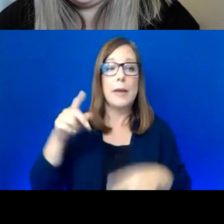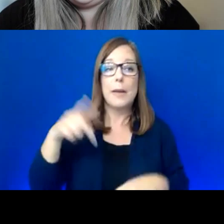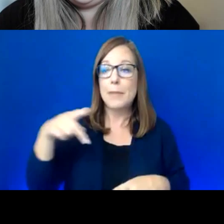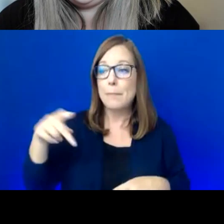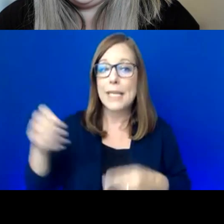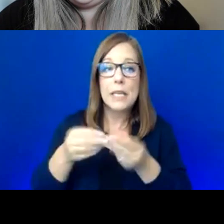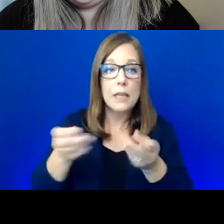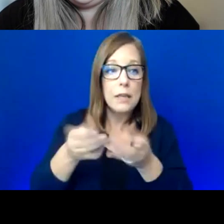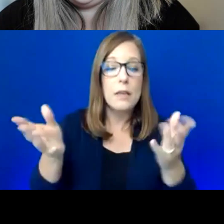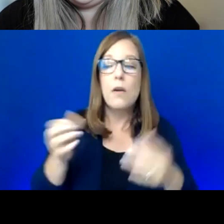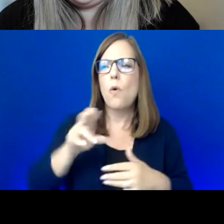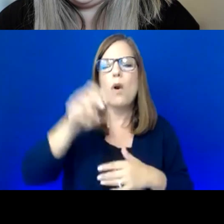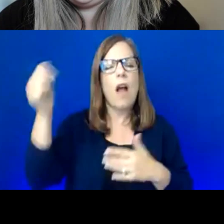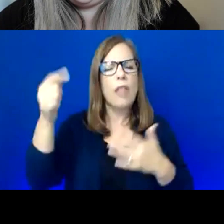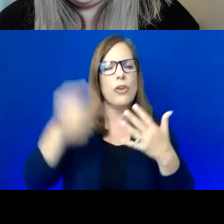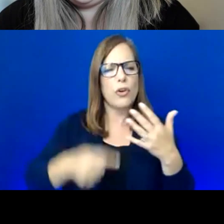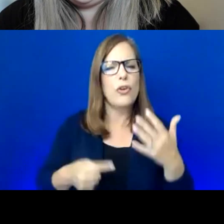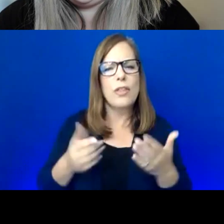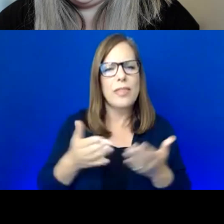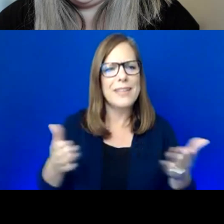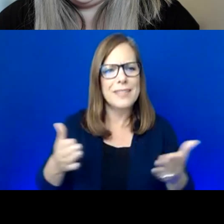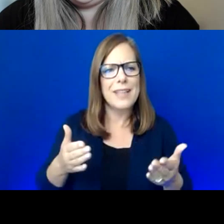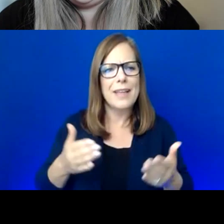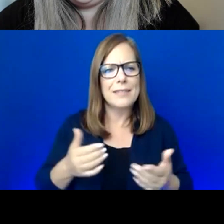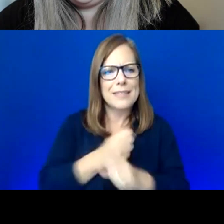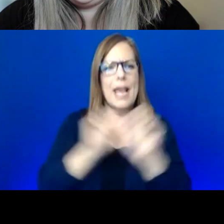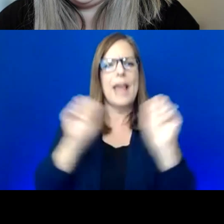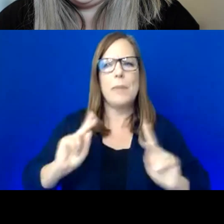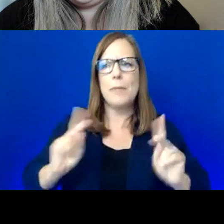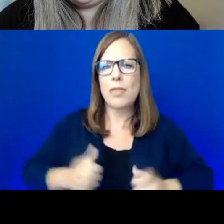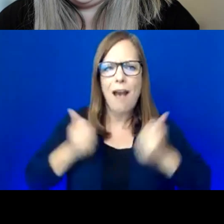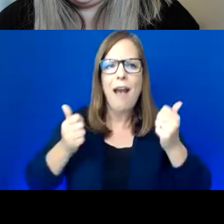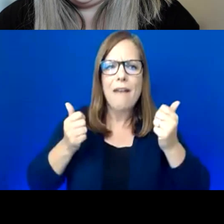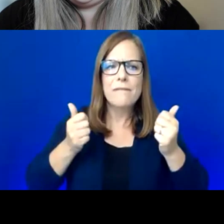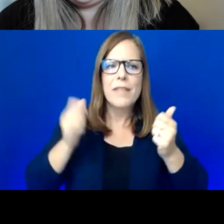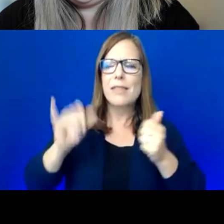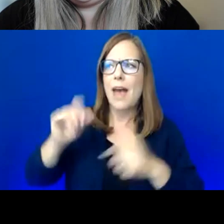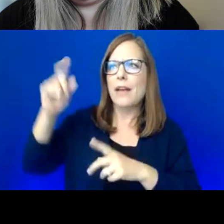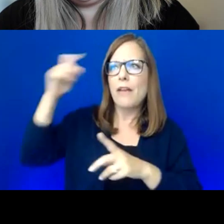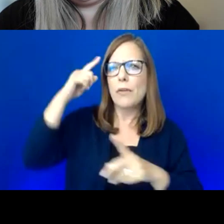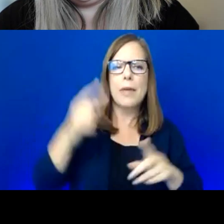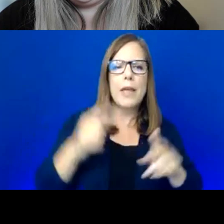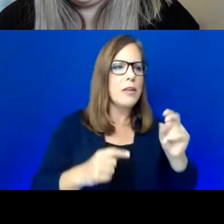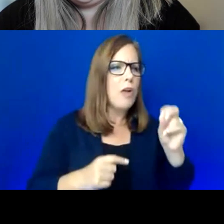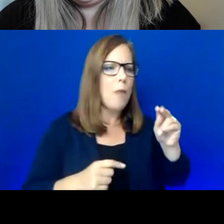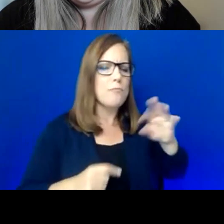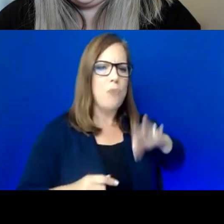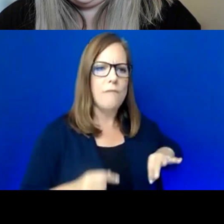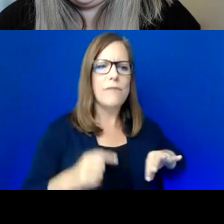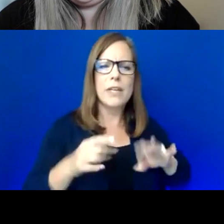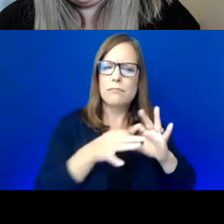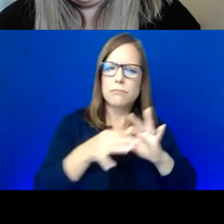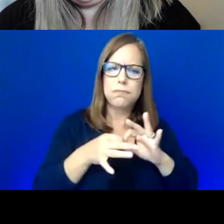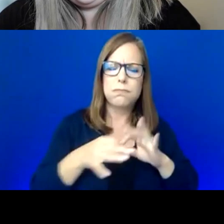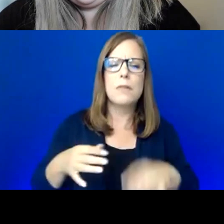other essential life-saving efforts. And so that is absolutely a dream of mine, that we in Aging and Disability